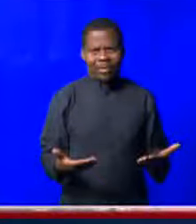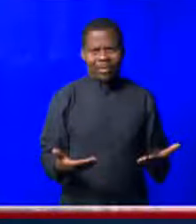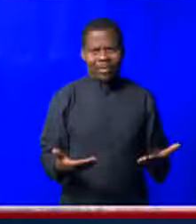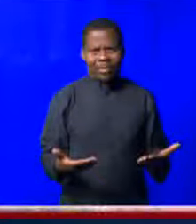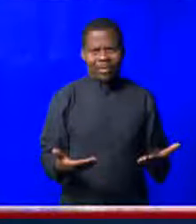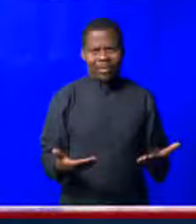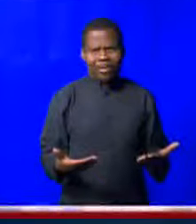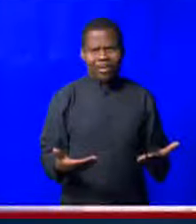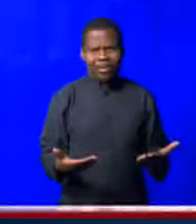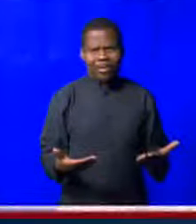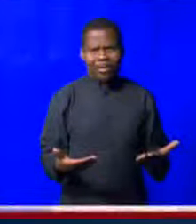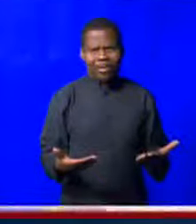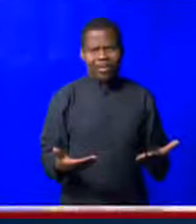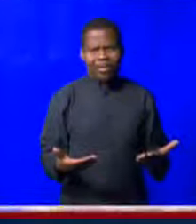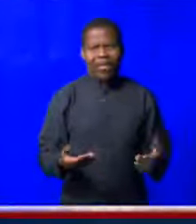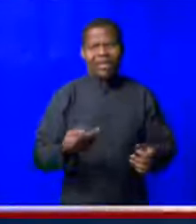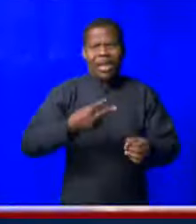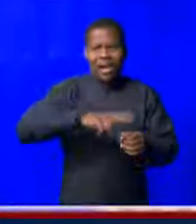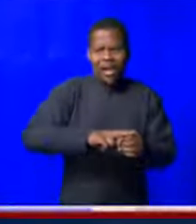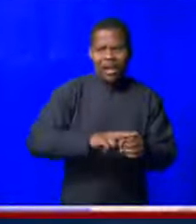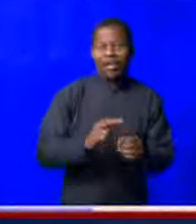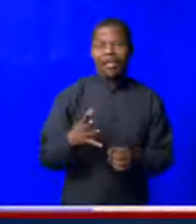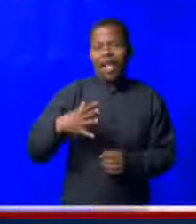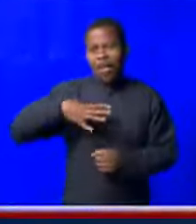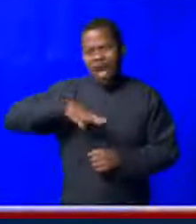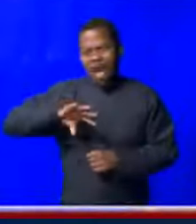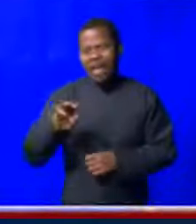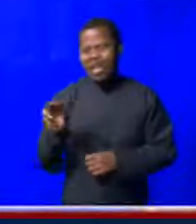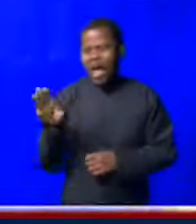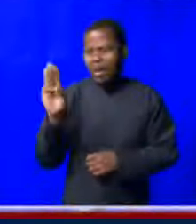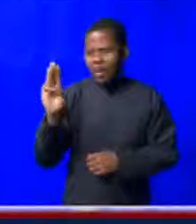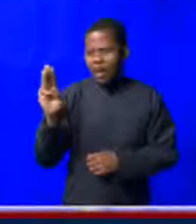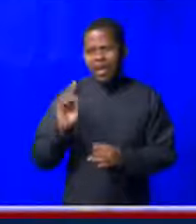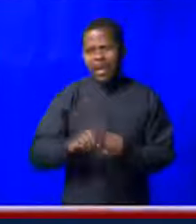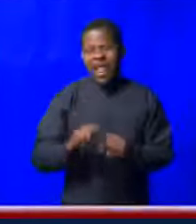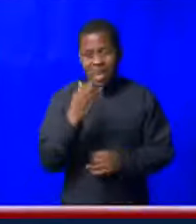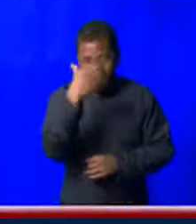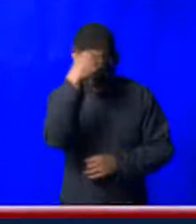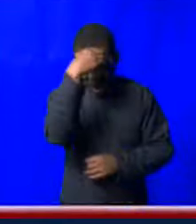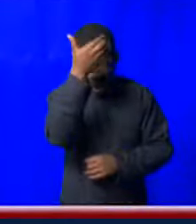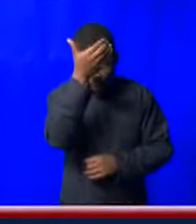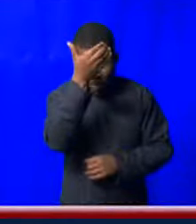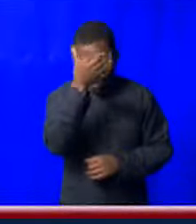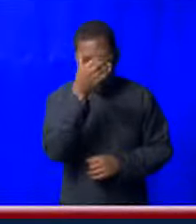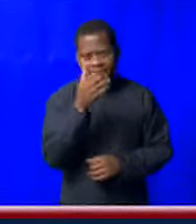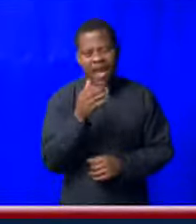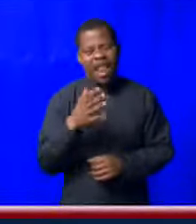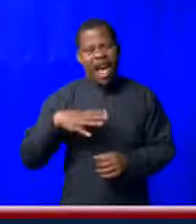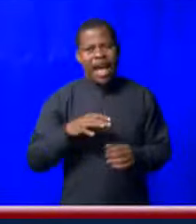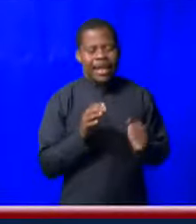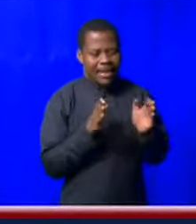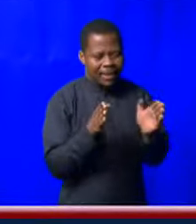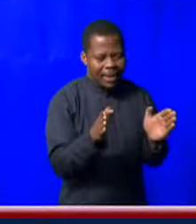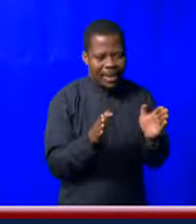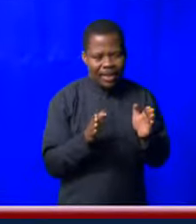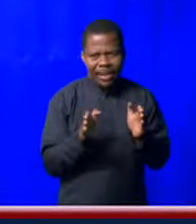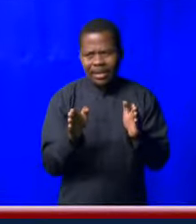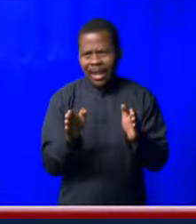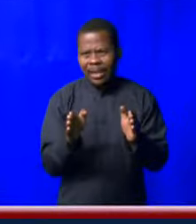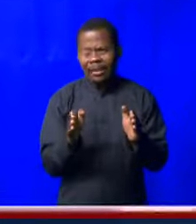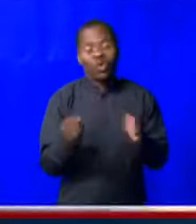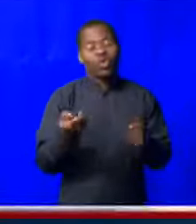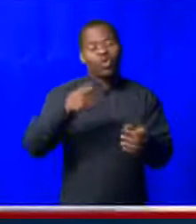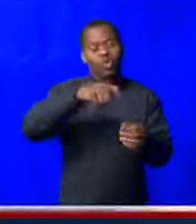Lo mcimbi bewukade ongenelwe nabaholi bemave nabohulumende lababuya etinhlangothini letehlukene temhlaba